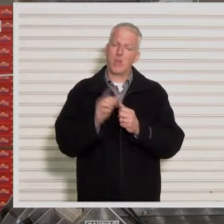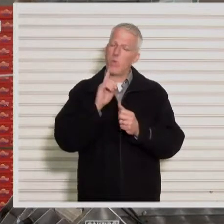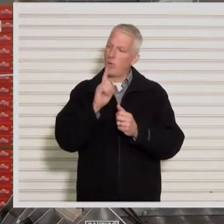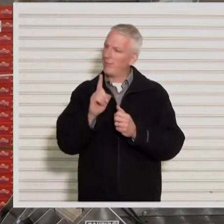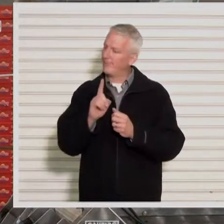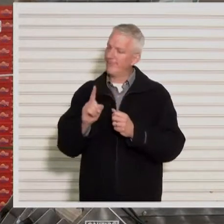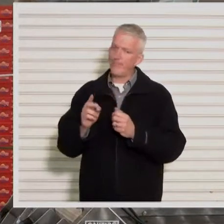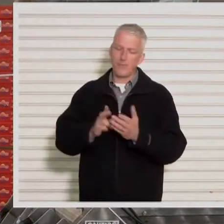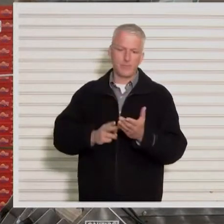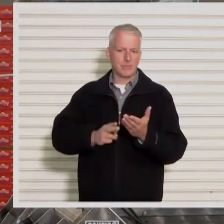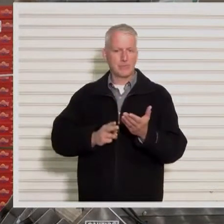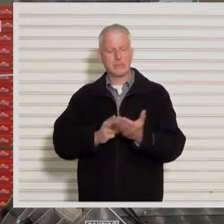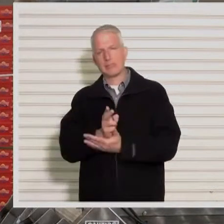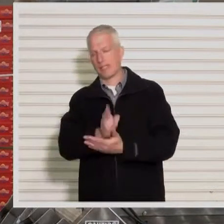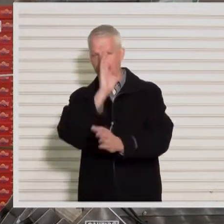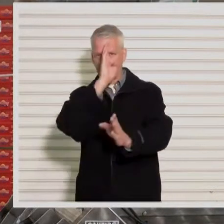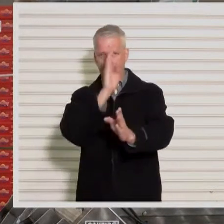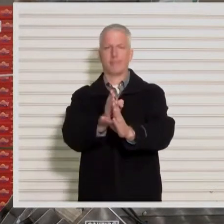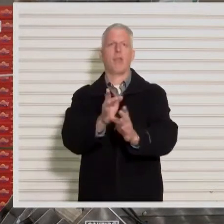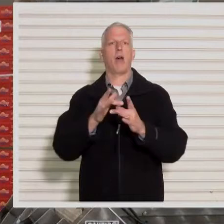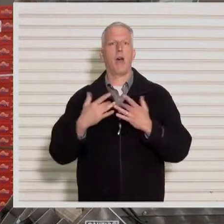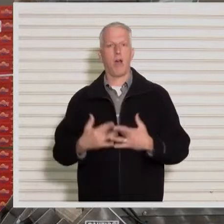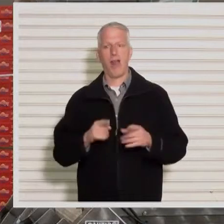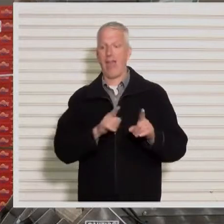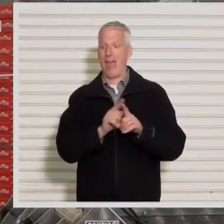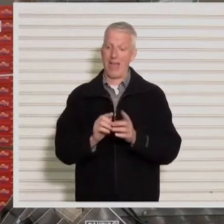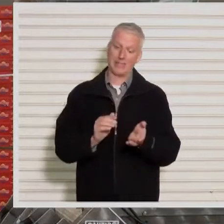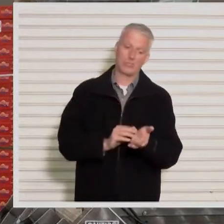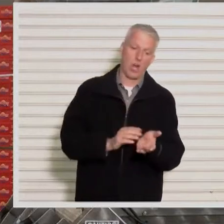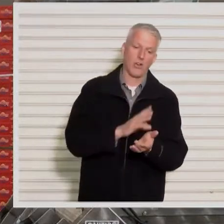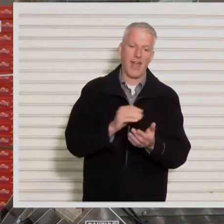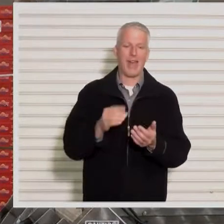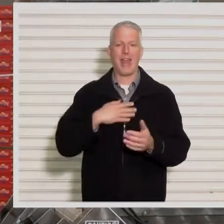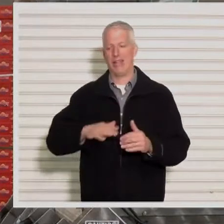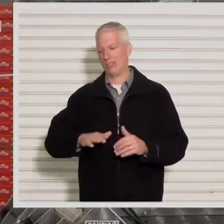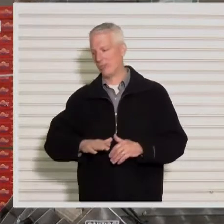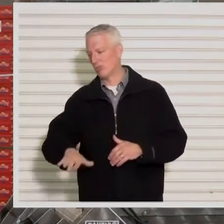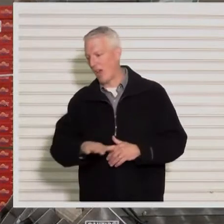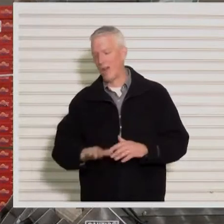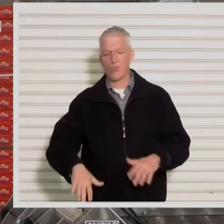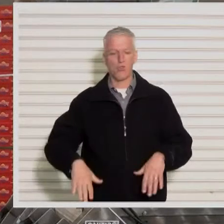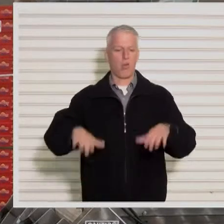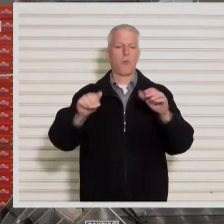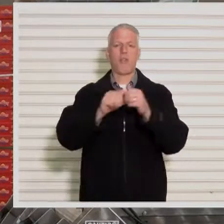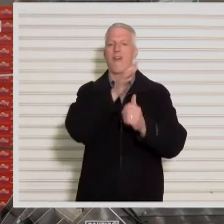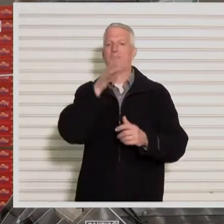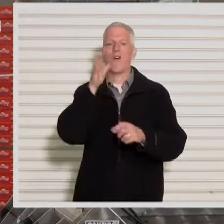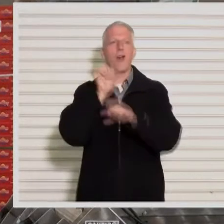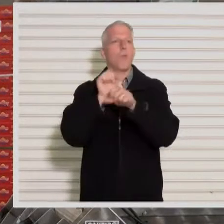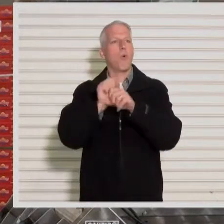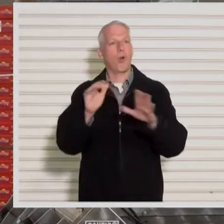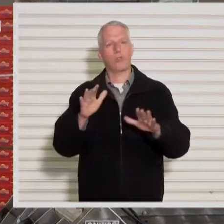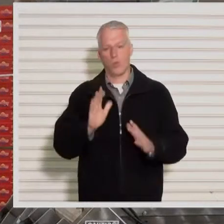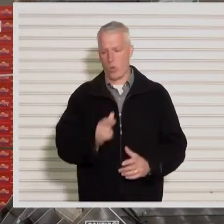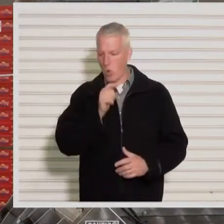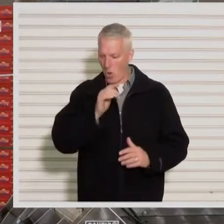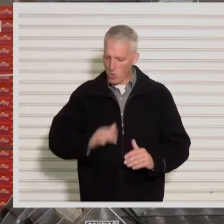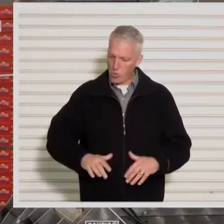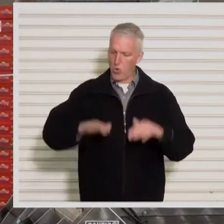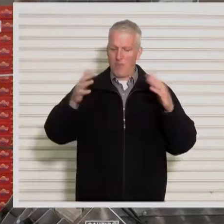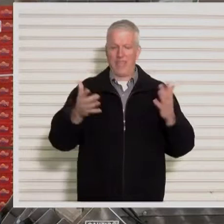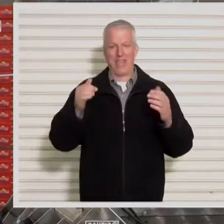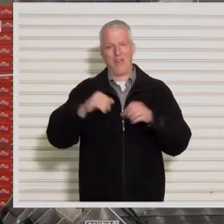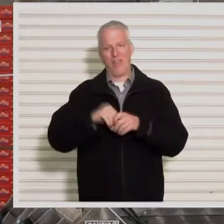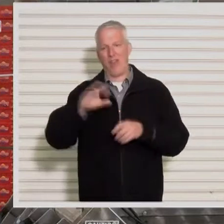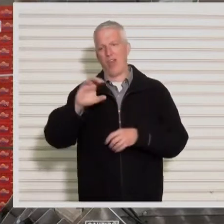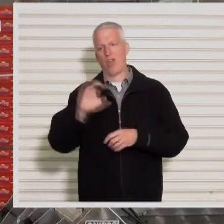sincere heart, as a doctor and as a child of farm workers, as somebody who grew up here in the Coachella Valley,